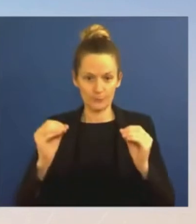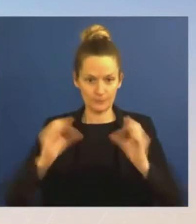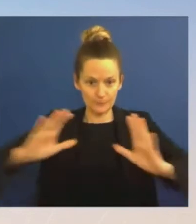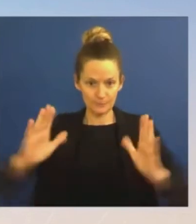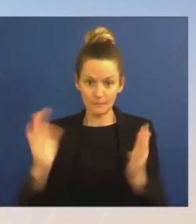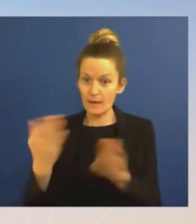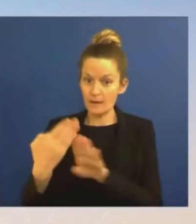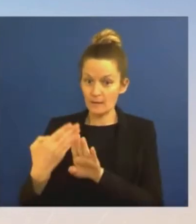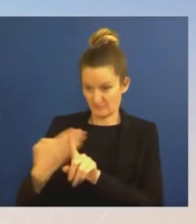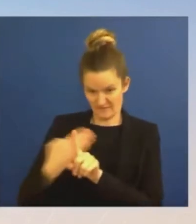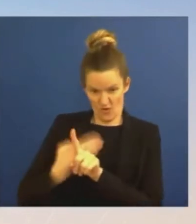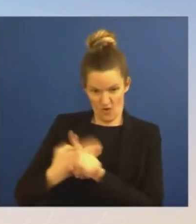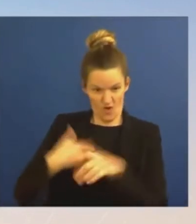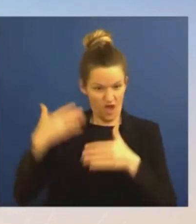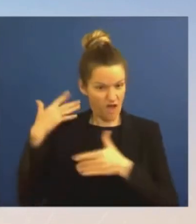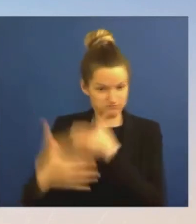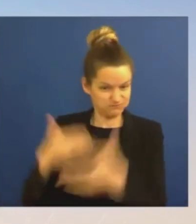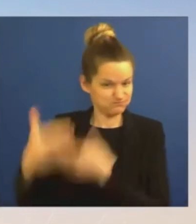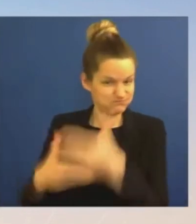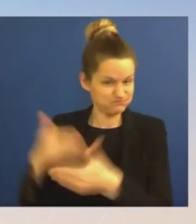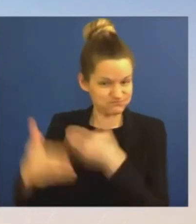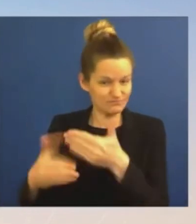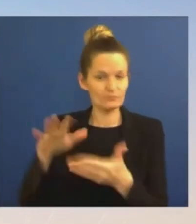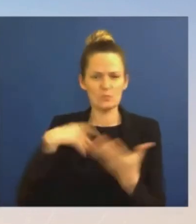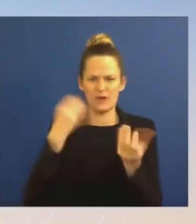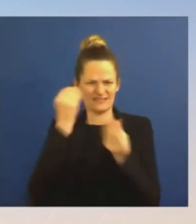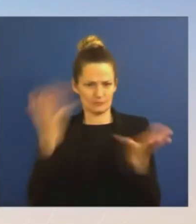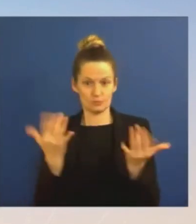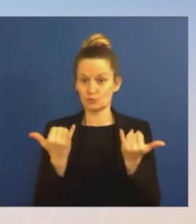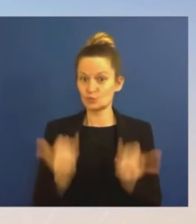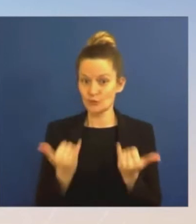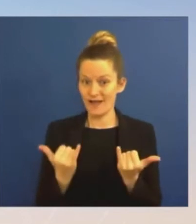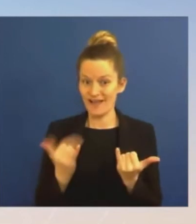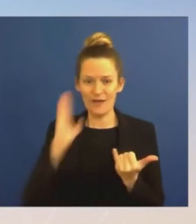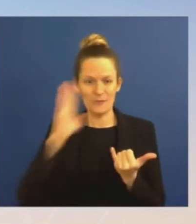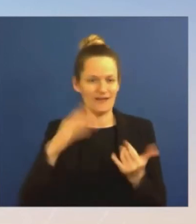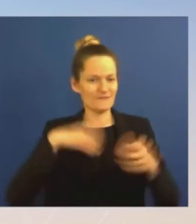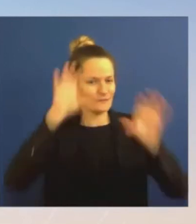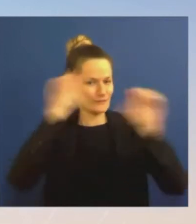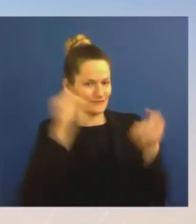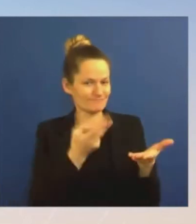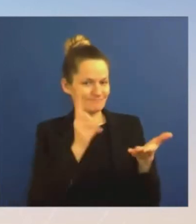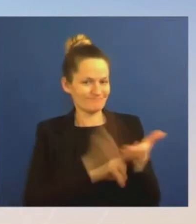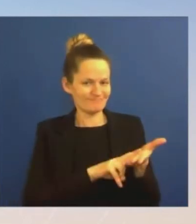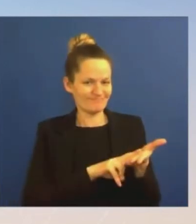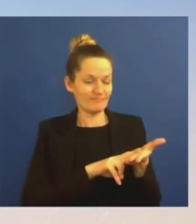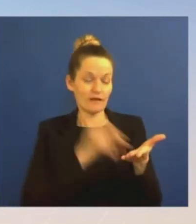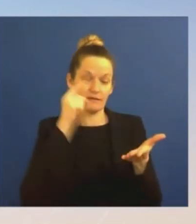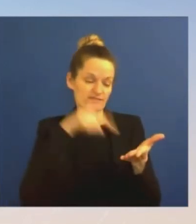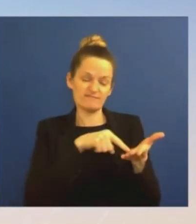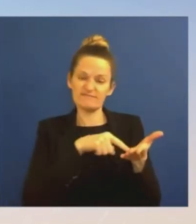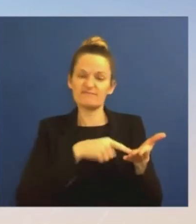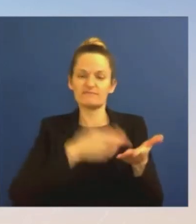As you all know, later today, the President will sign the Ending Forced Arbitration of Sexual Assault and Sexual Harassment Act into law. The bill amends